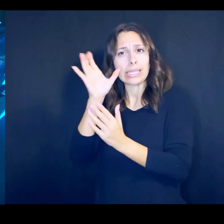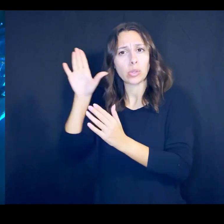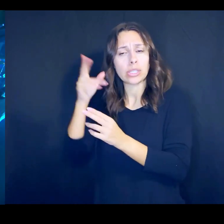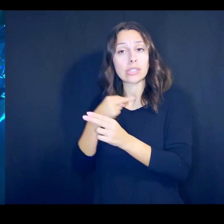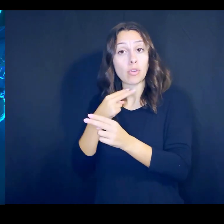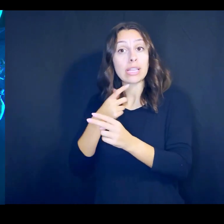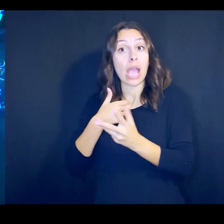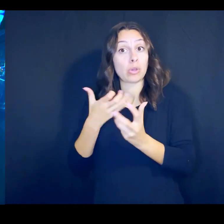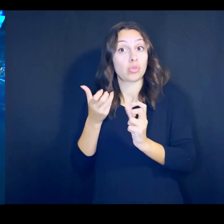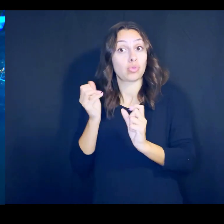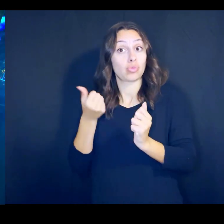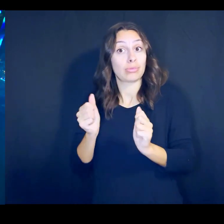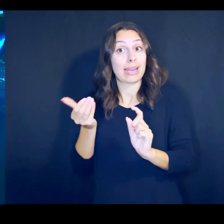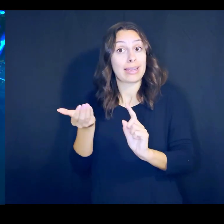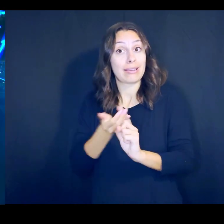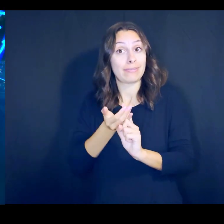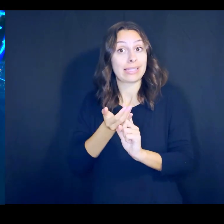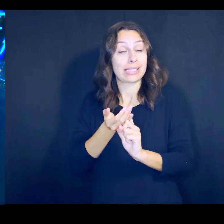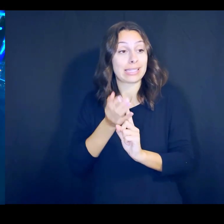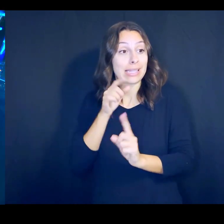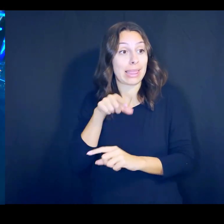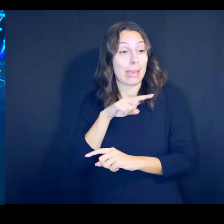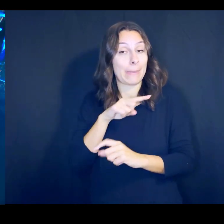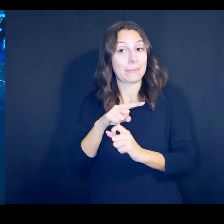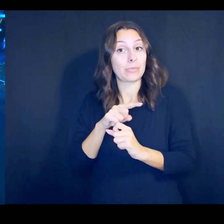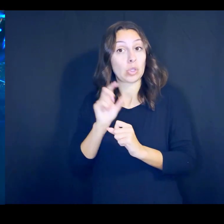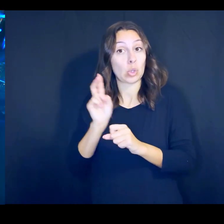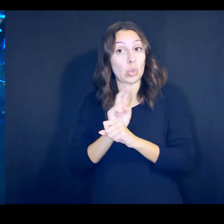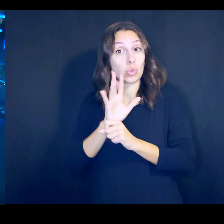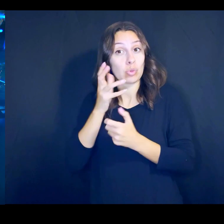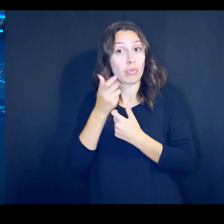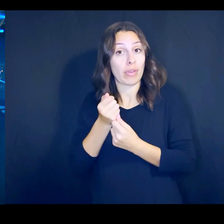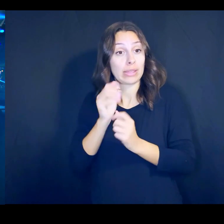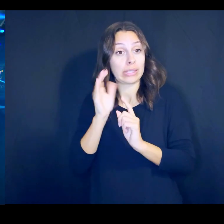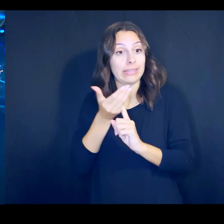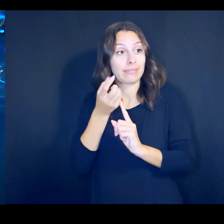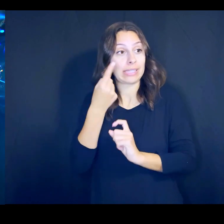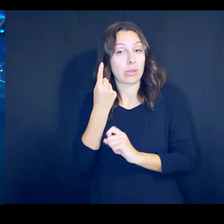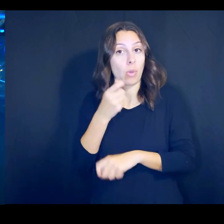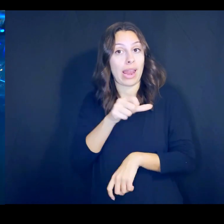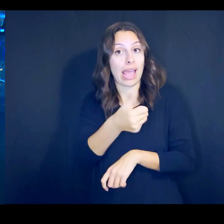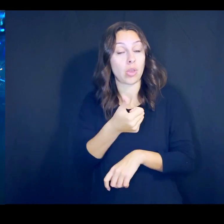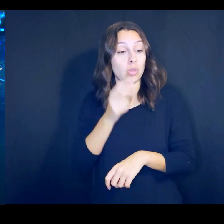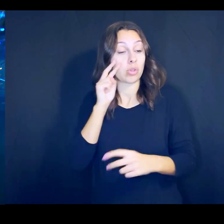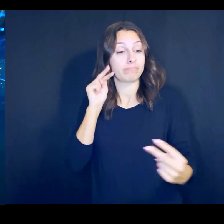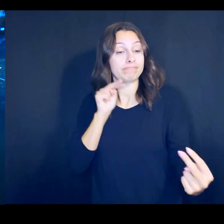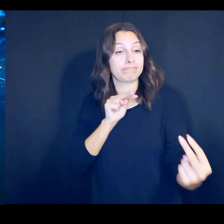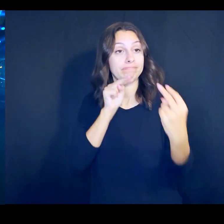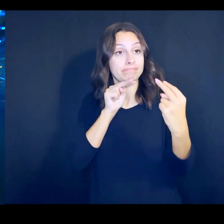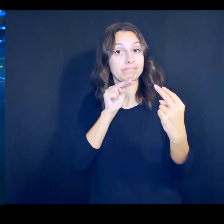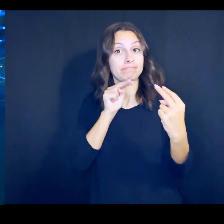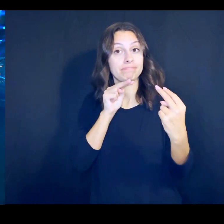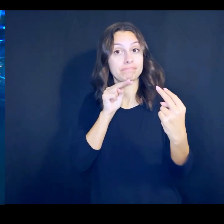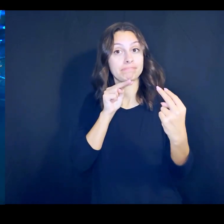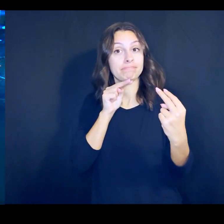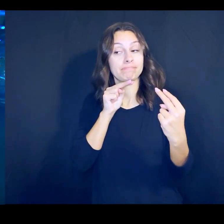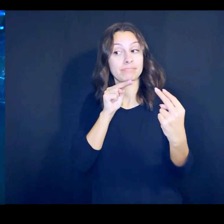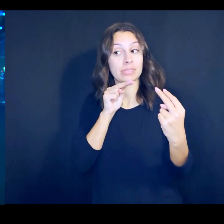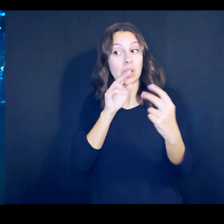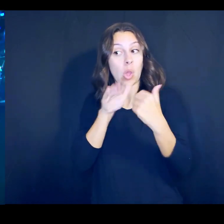his voice. And I want you to try to convince them. Use your faith today to convince somebody else. Look somebody in the eye, all the